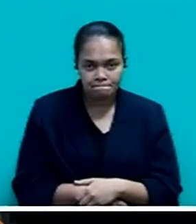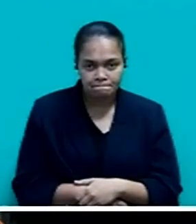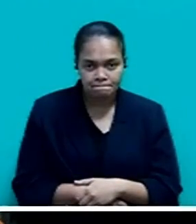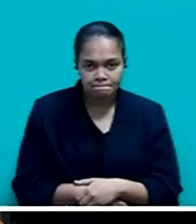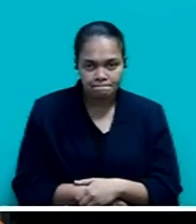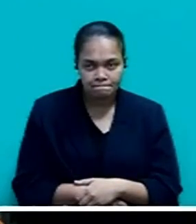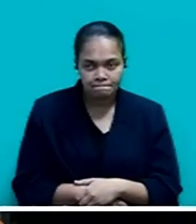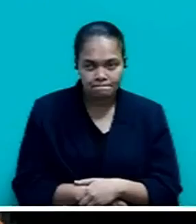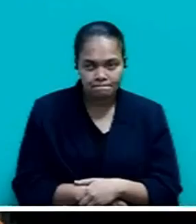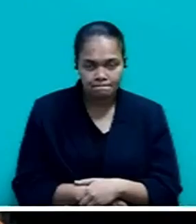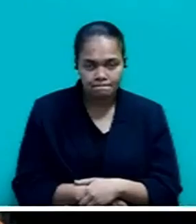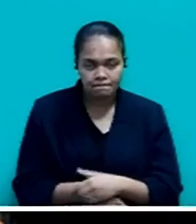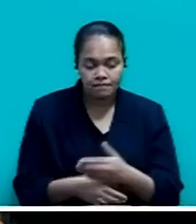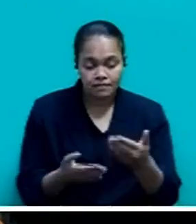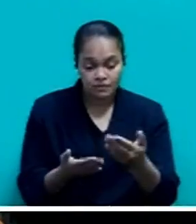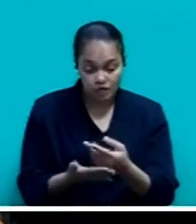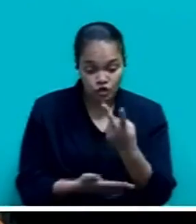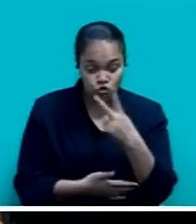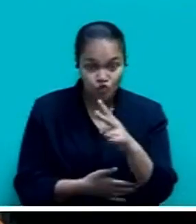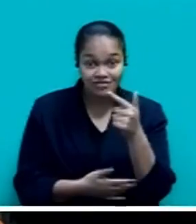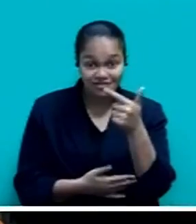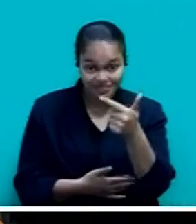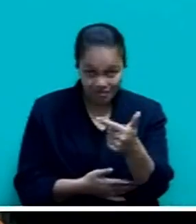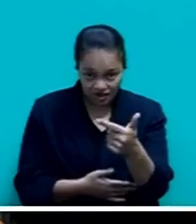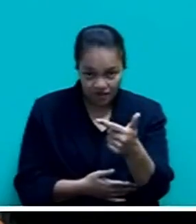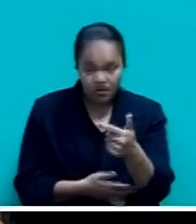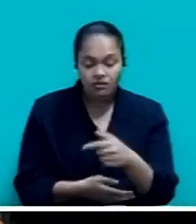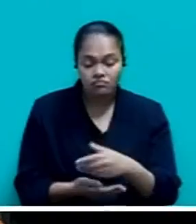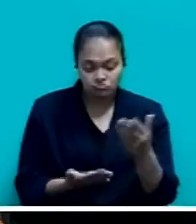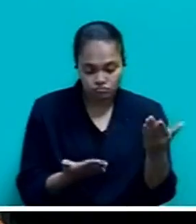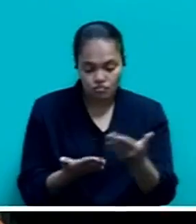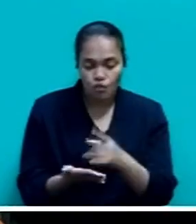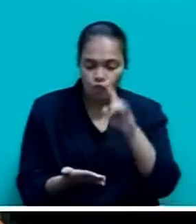Given there are 27 ayes for the motion is carried,